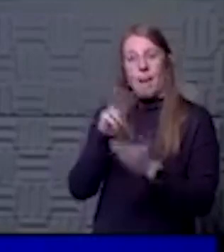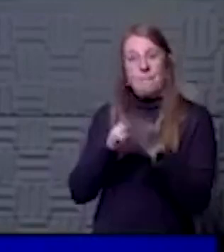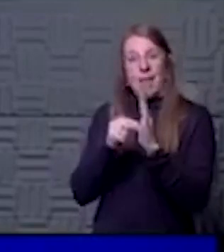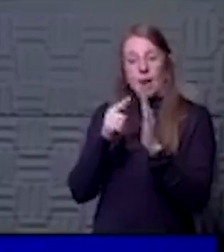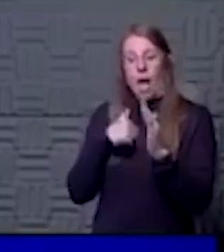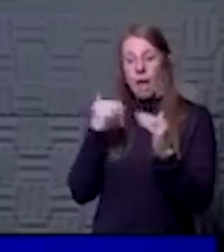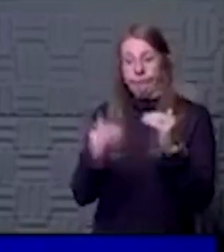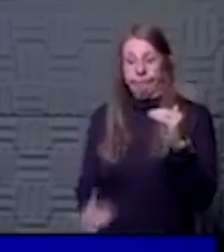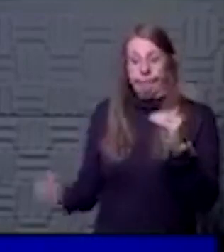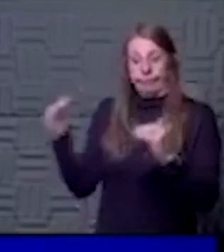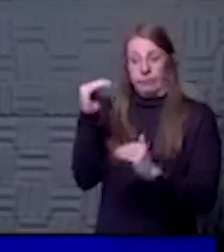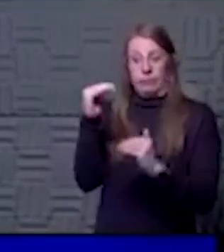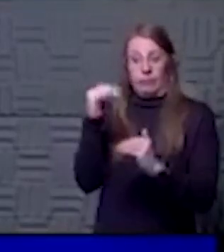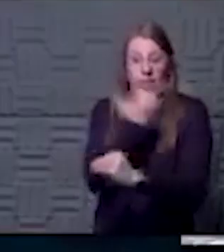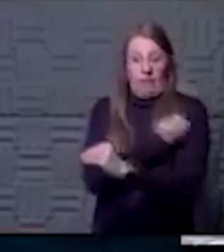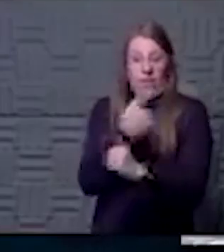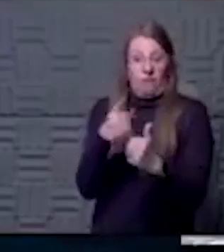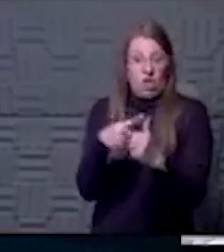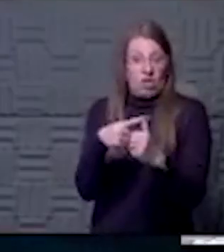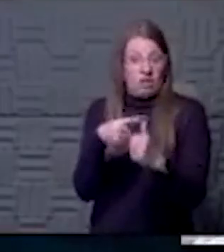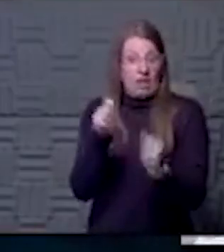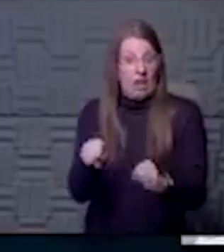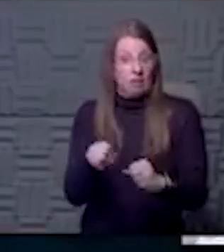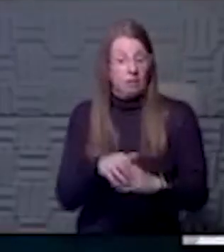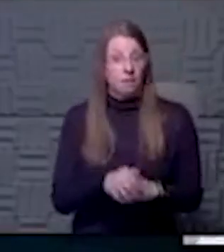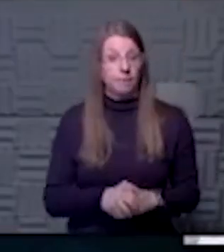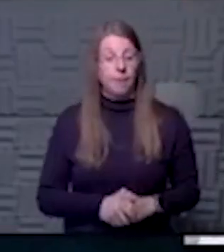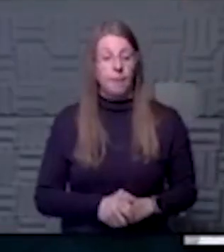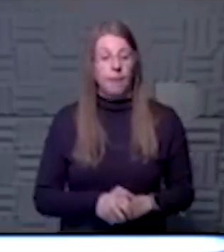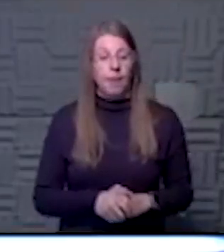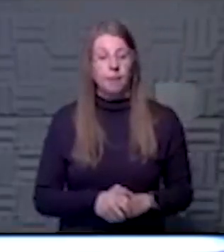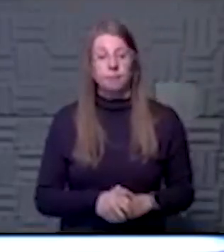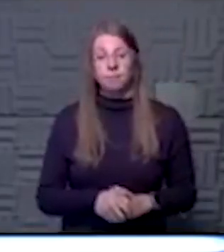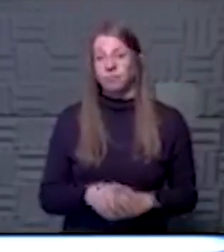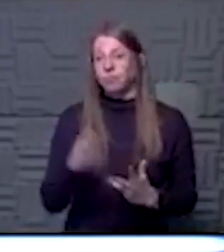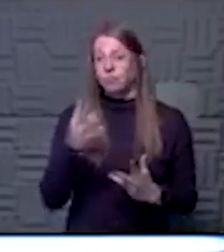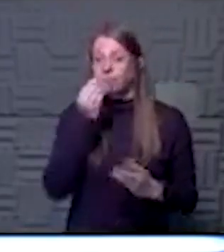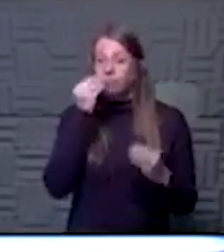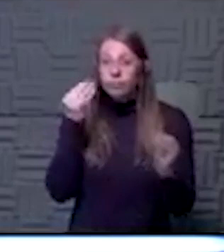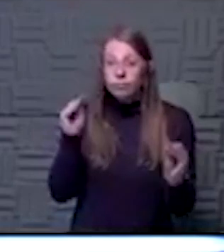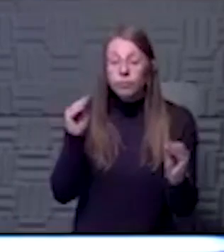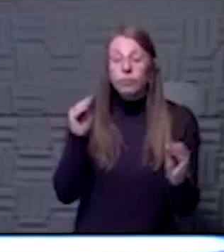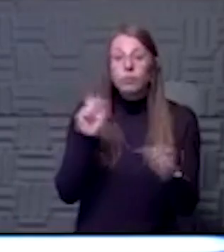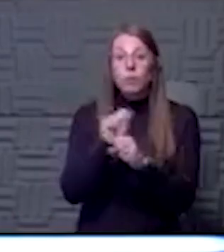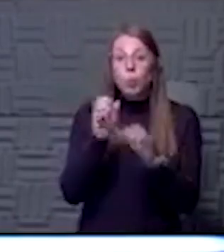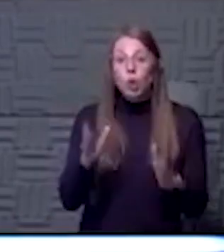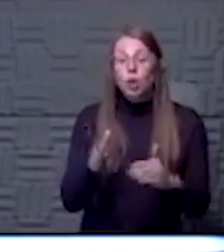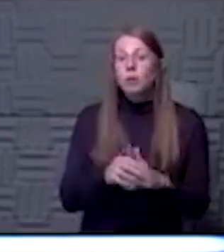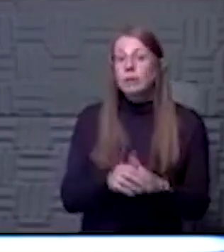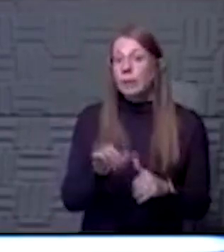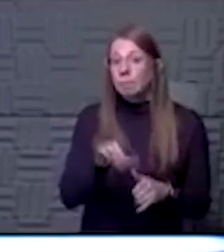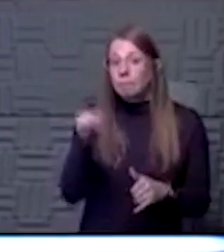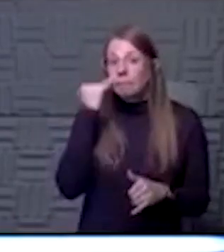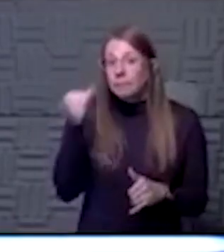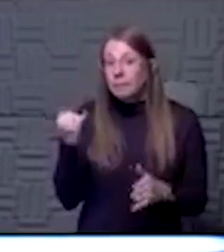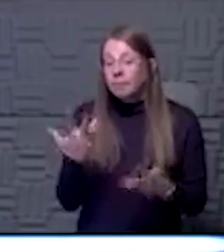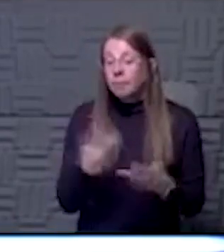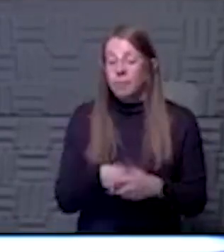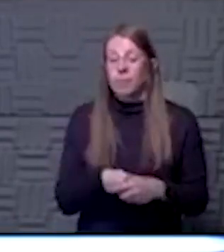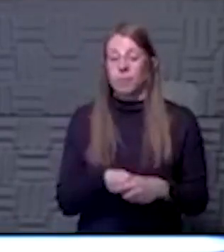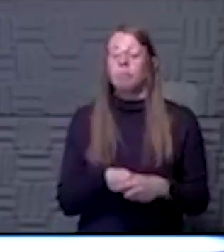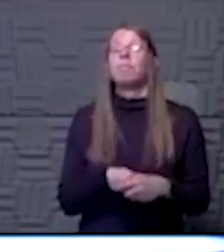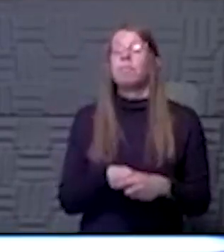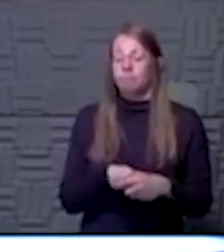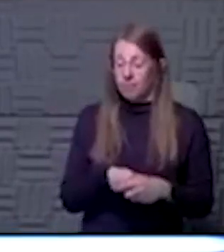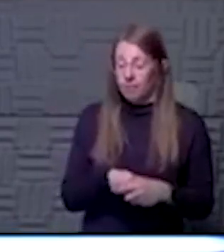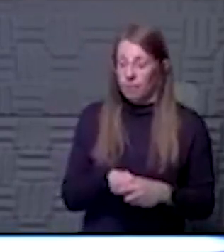Phil, that's your question. Target worker, essential. Grocery store worker, same. They will be in